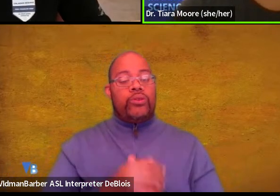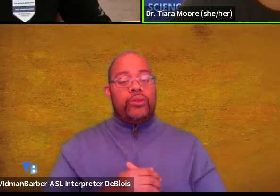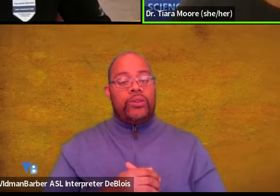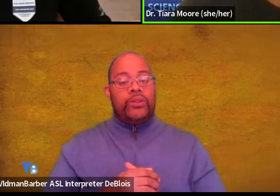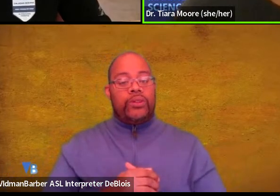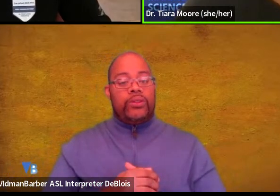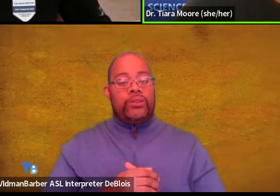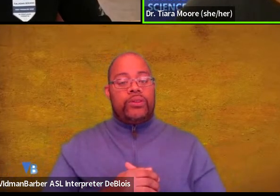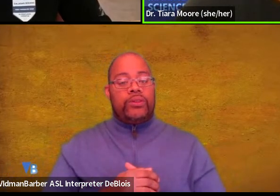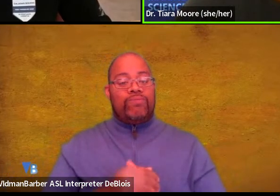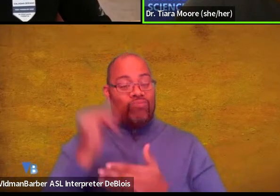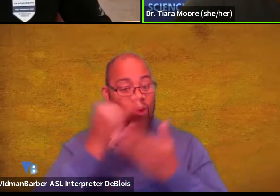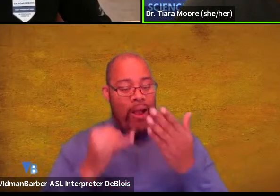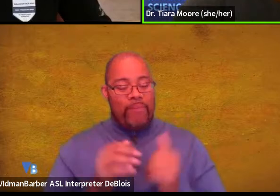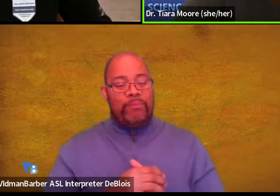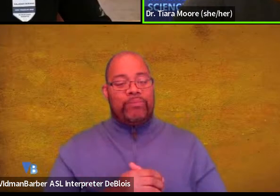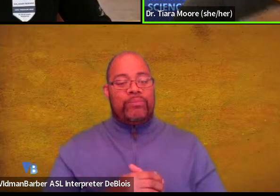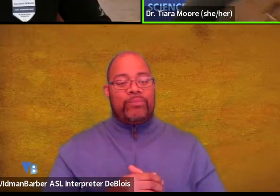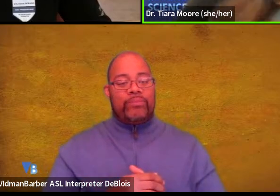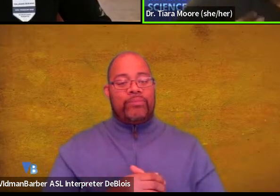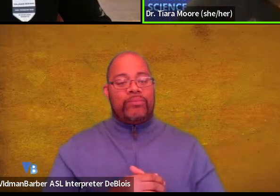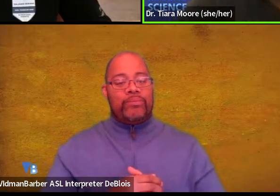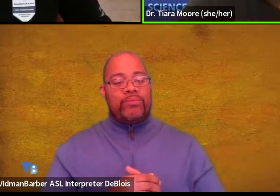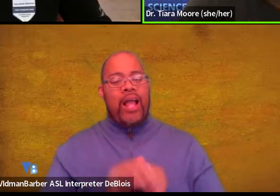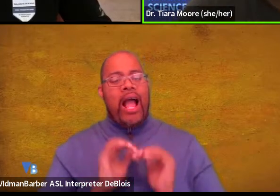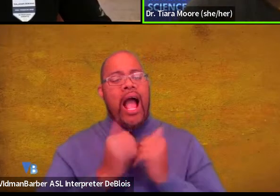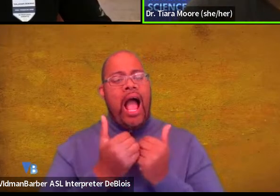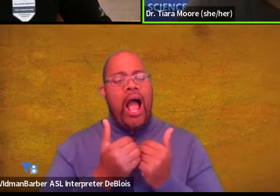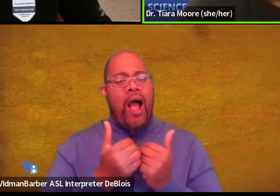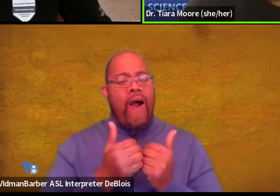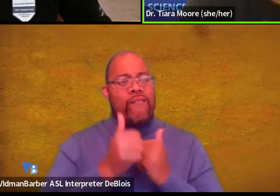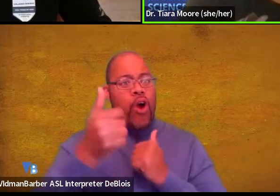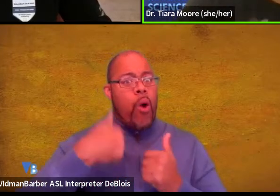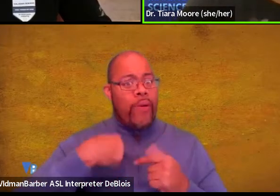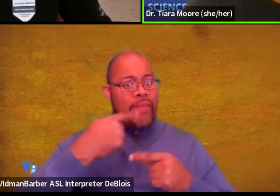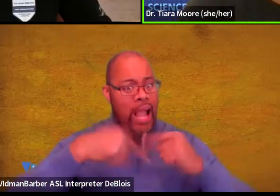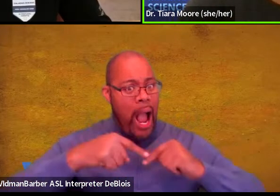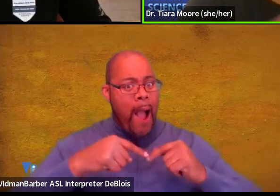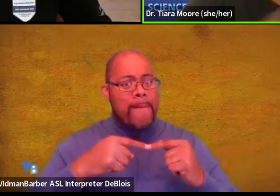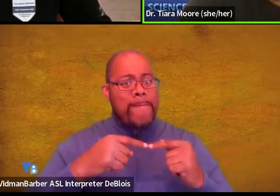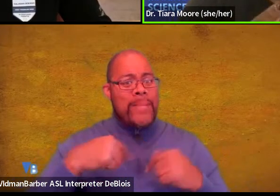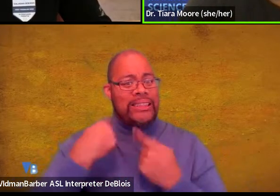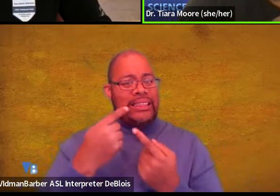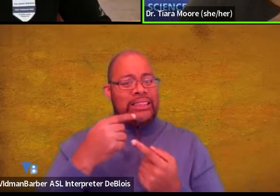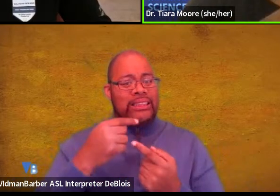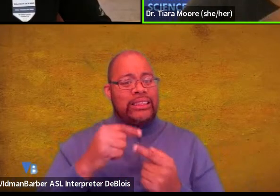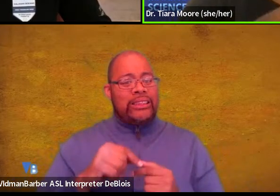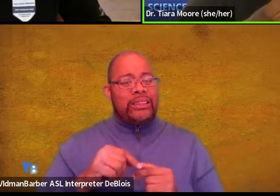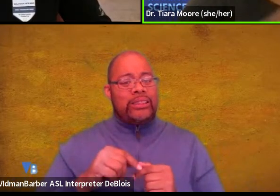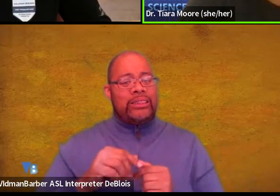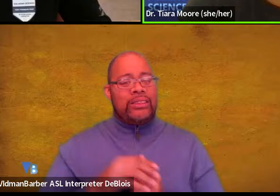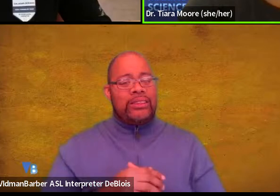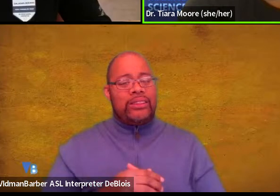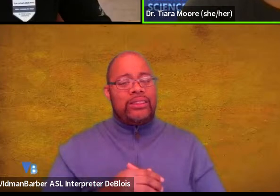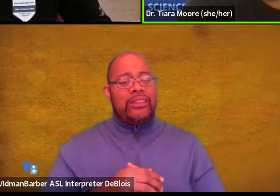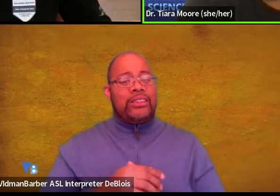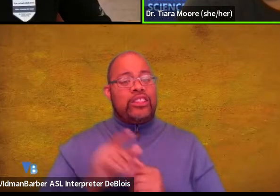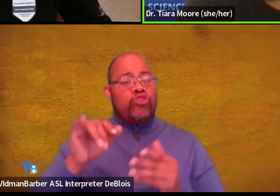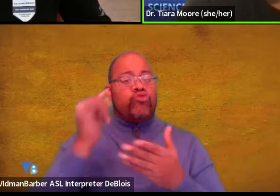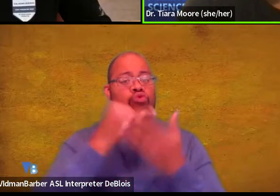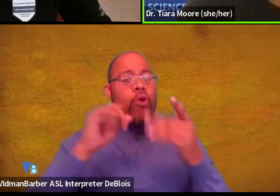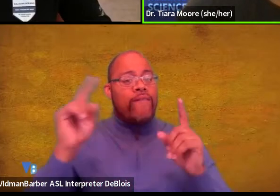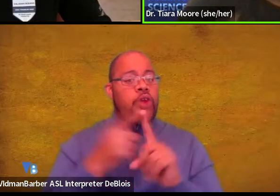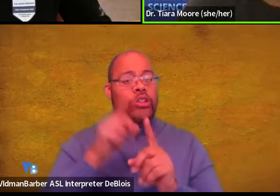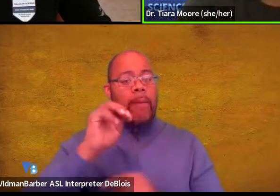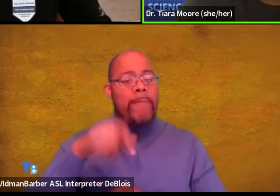So I guess, how far have we come since Marie first, drew that